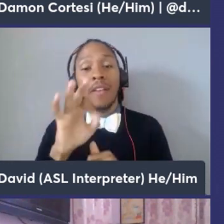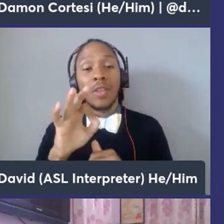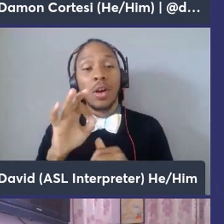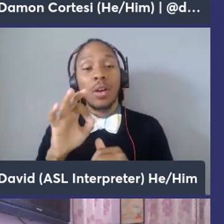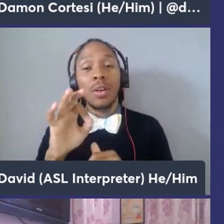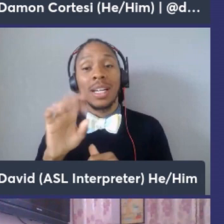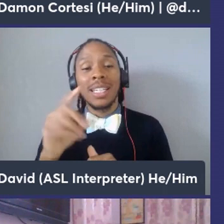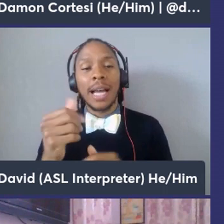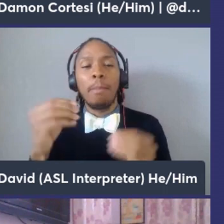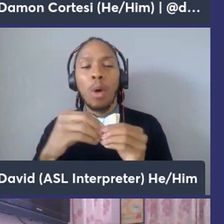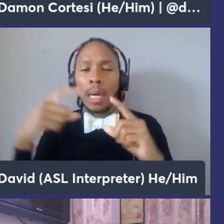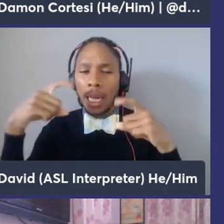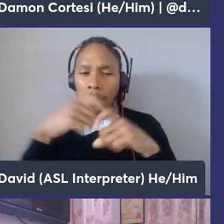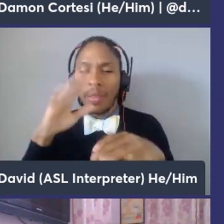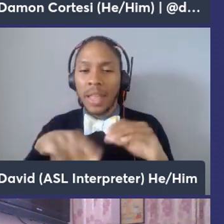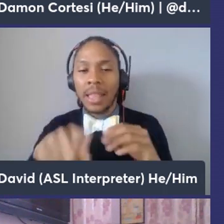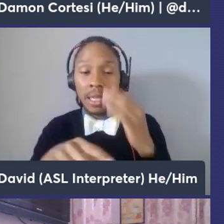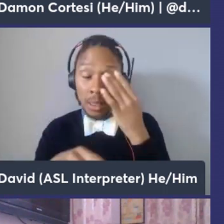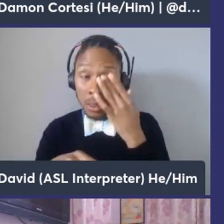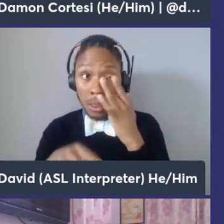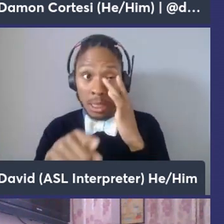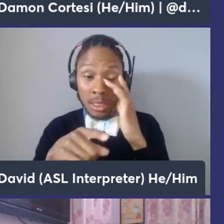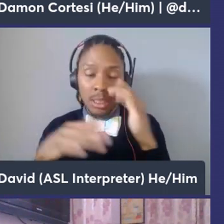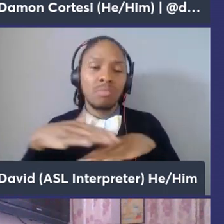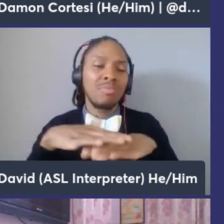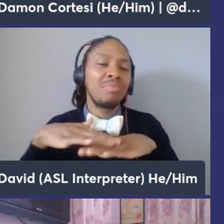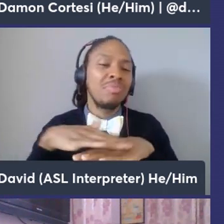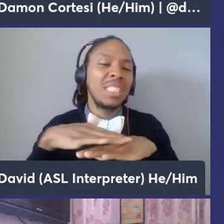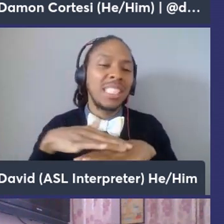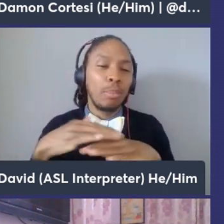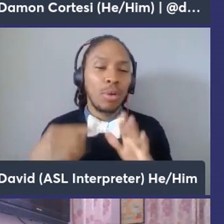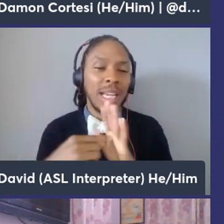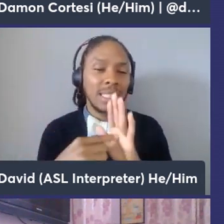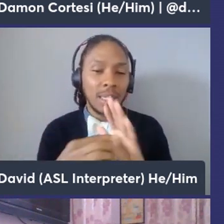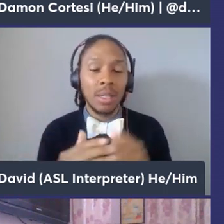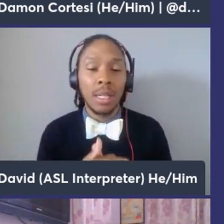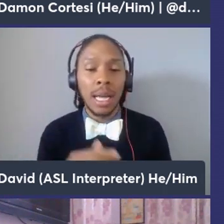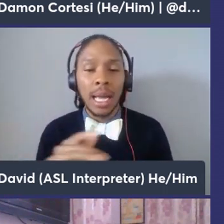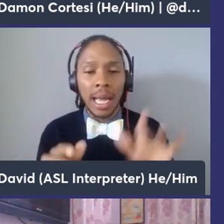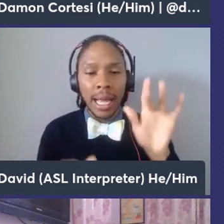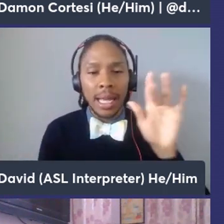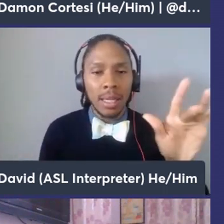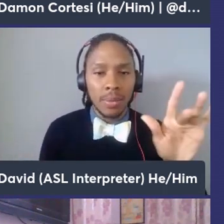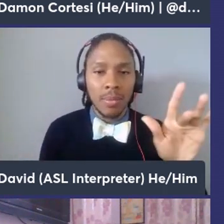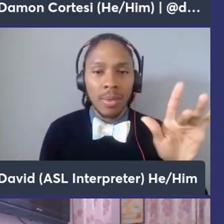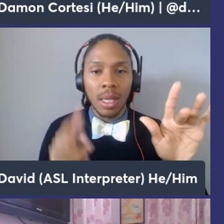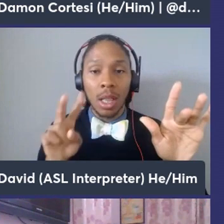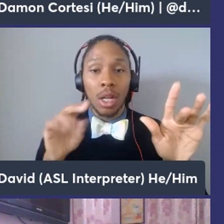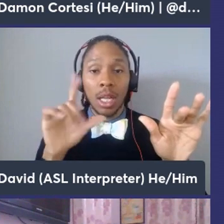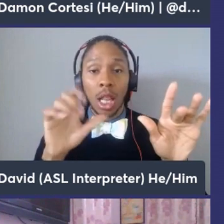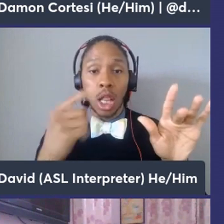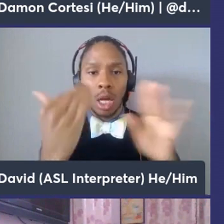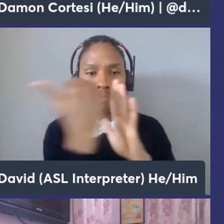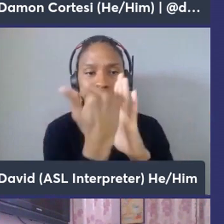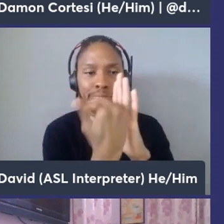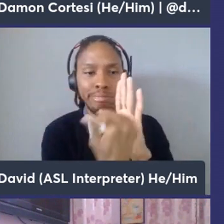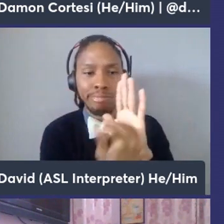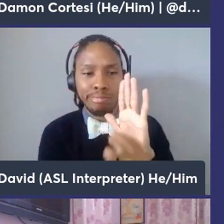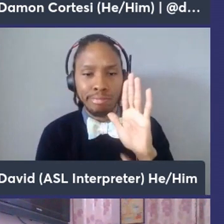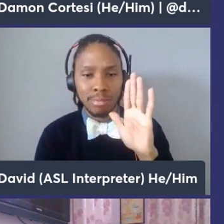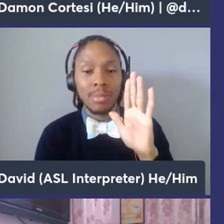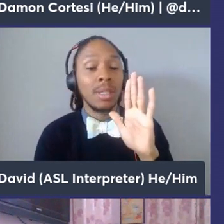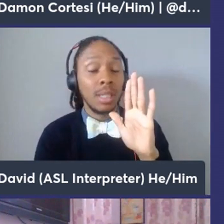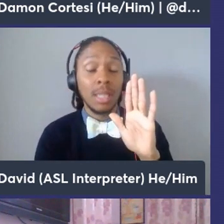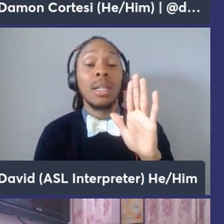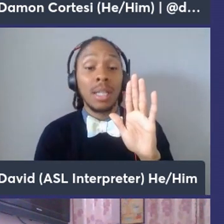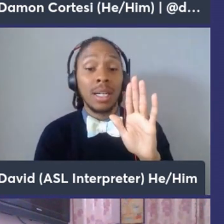complicated than this, but this is just, a simple example here. And I can click on that and look at the logs for that. So we can see that